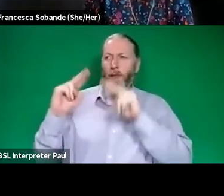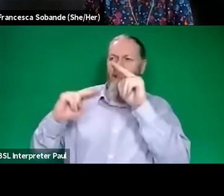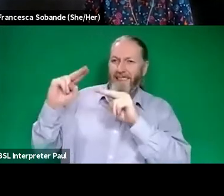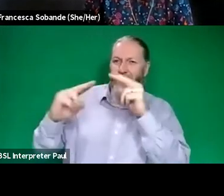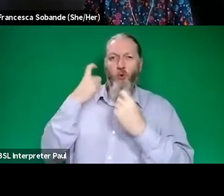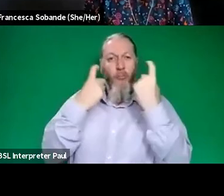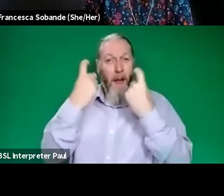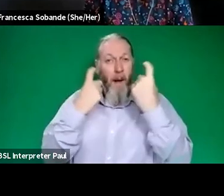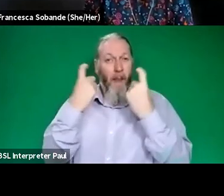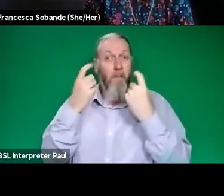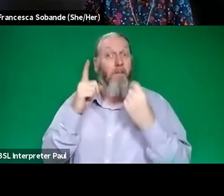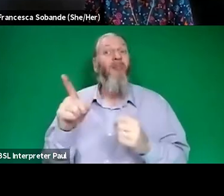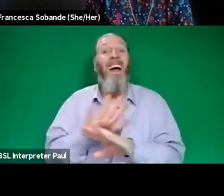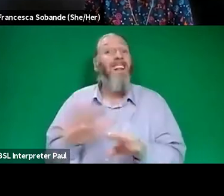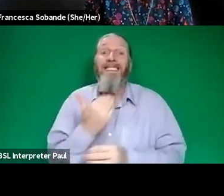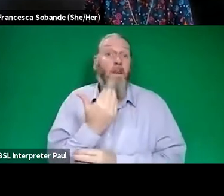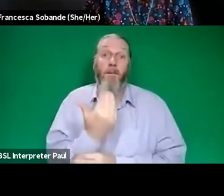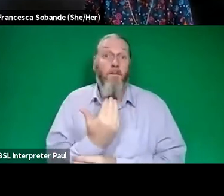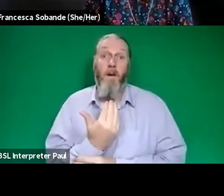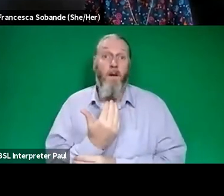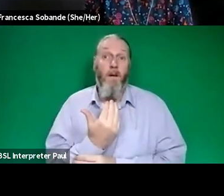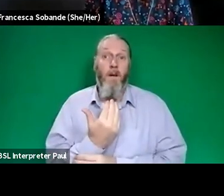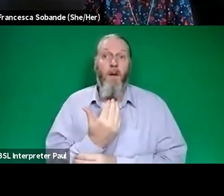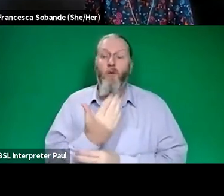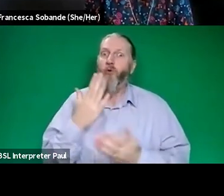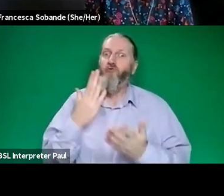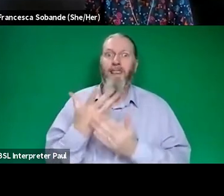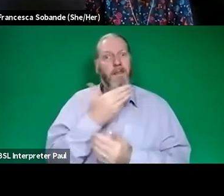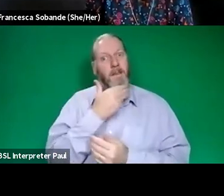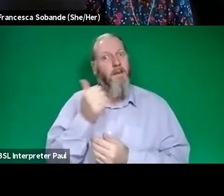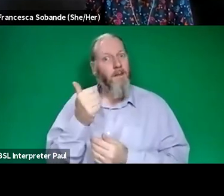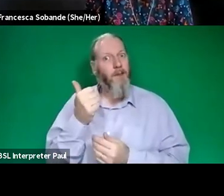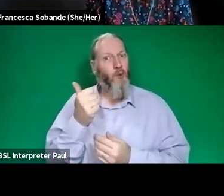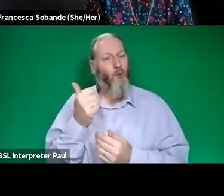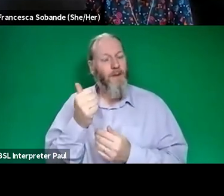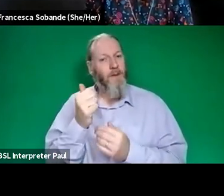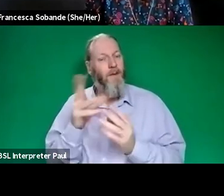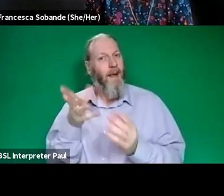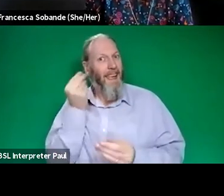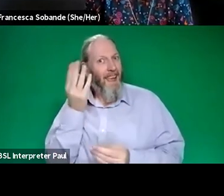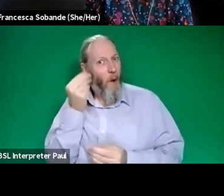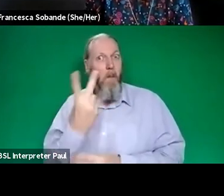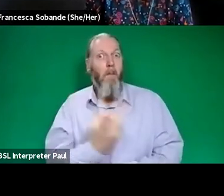fantastic to see, and unexpected for me to hear that both of you, you know, would highlight this.